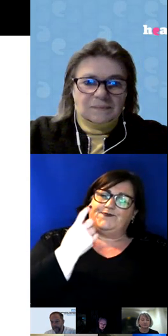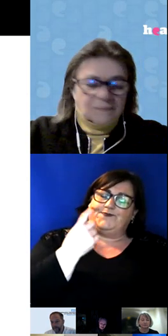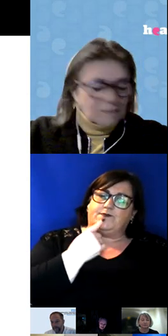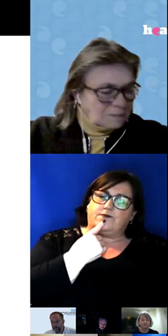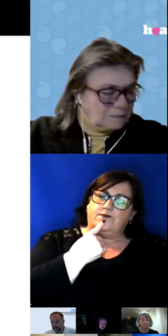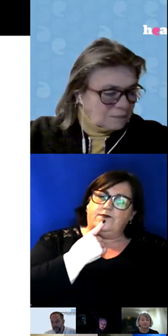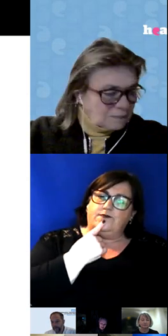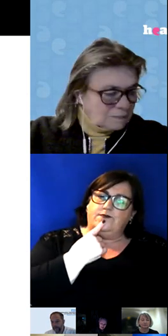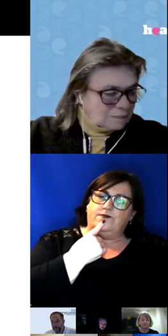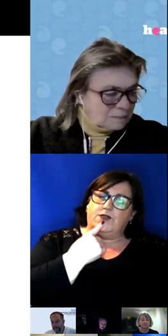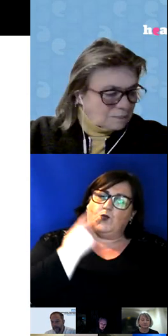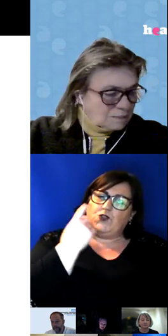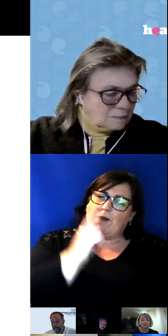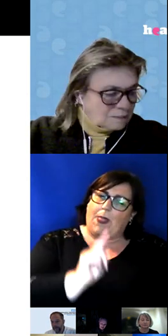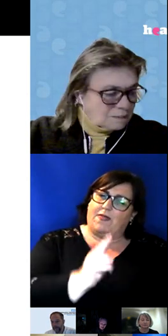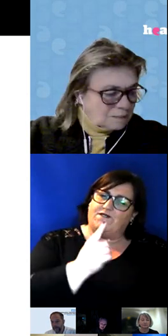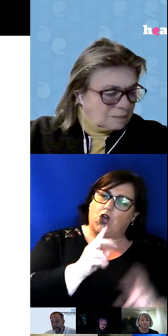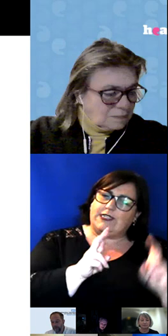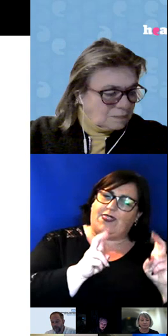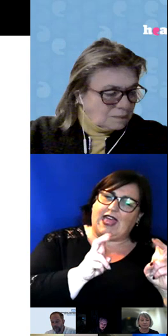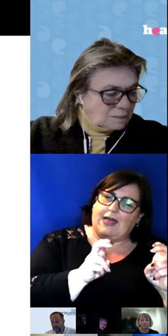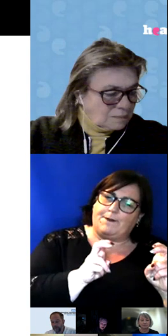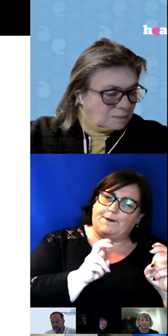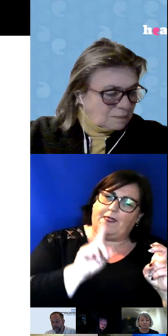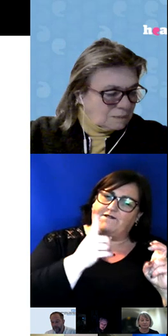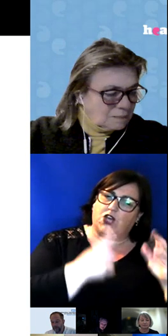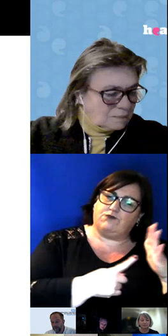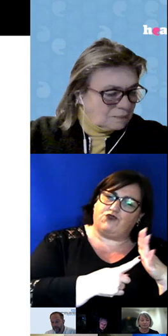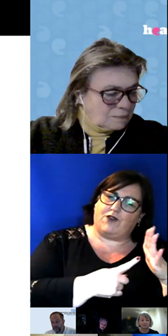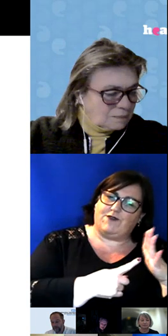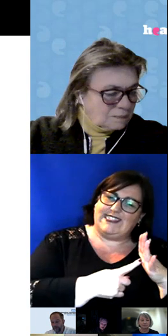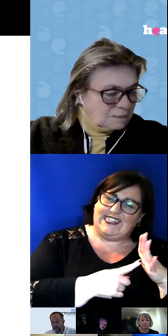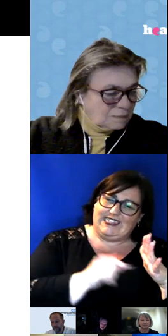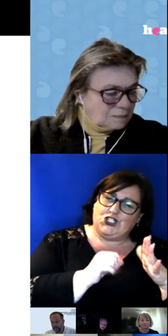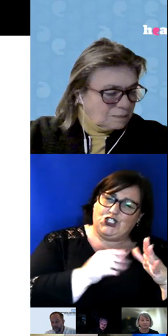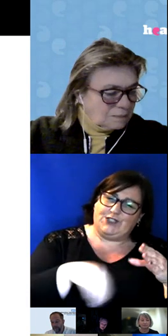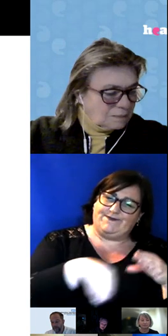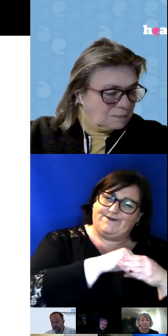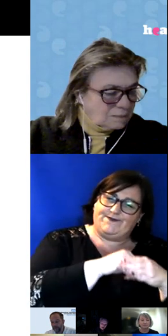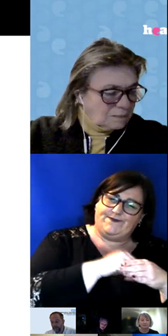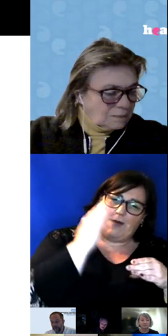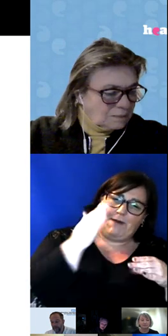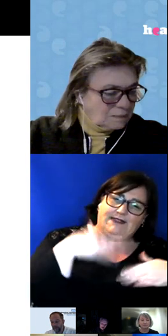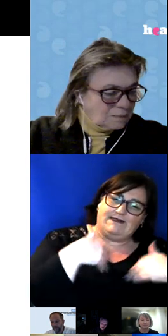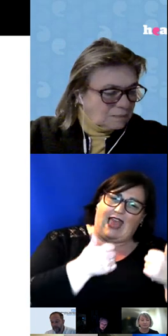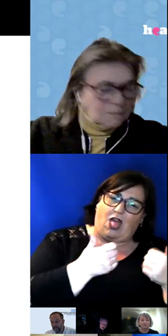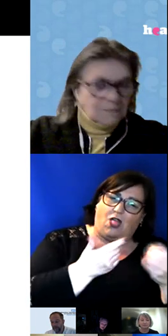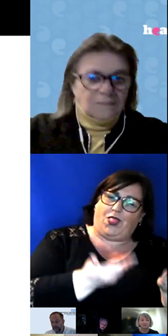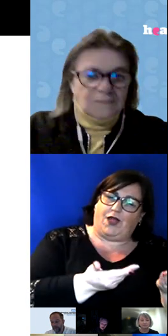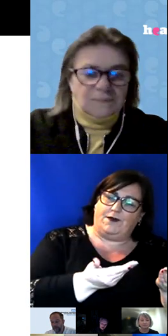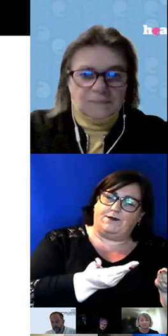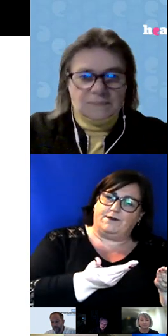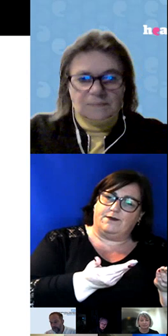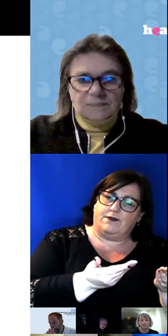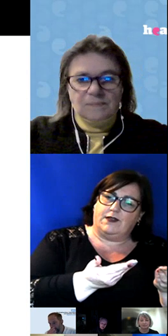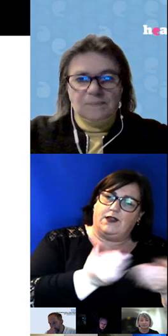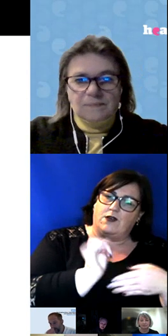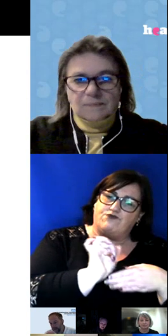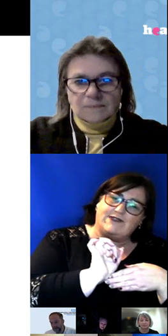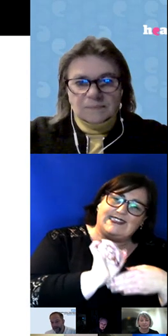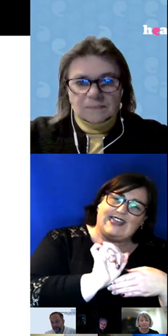first theme and priority, because I think for us that promoting good mental health and protecting good mental health and well-being,